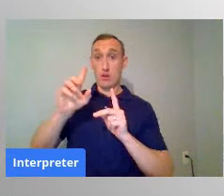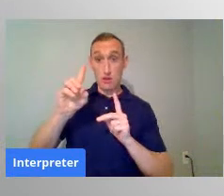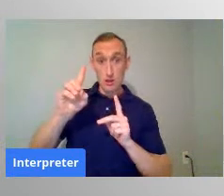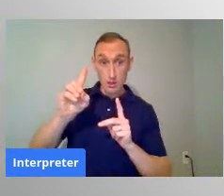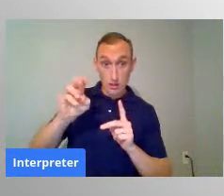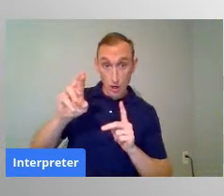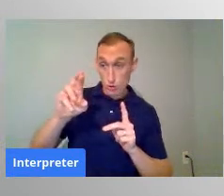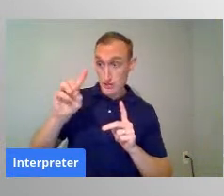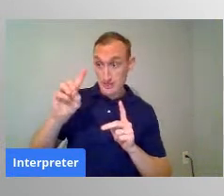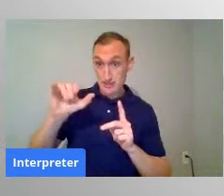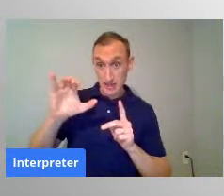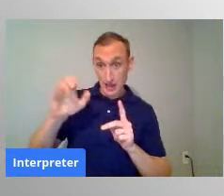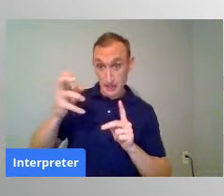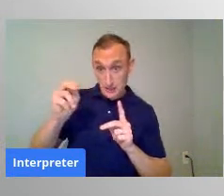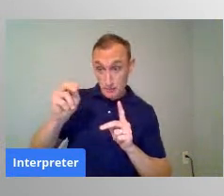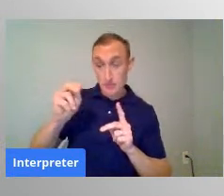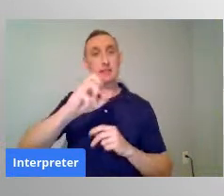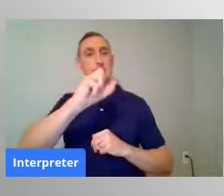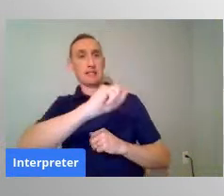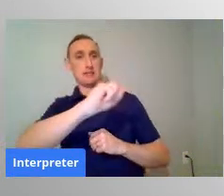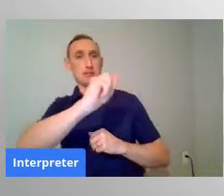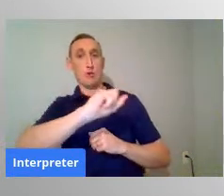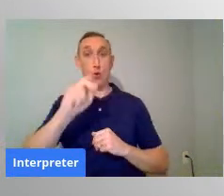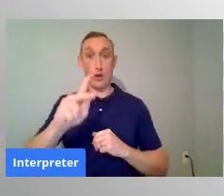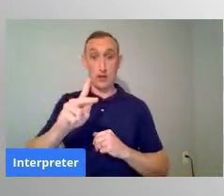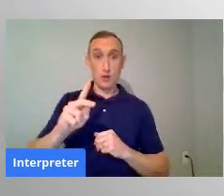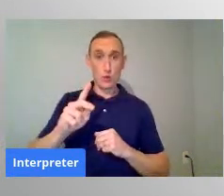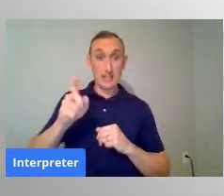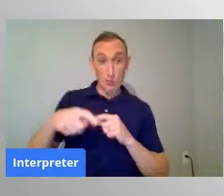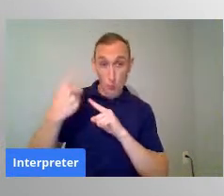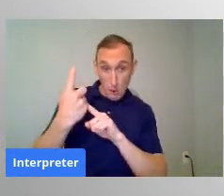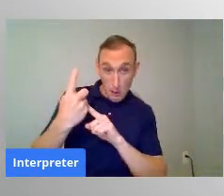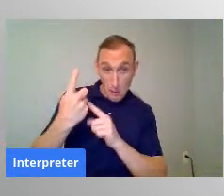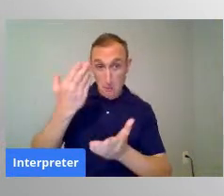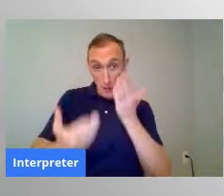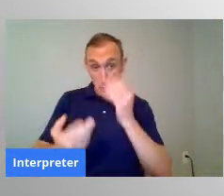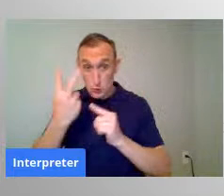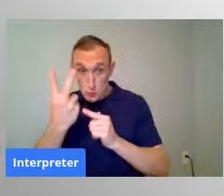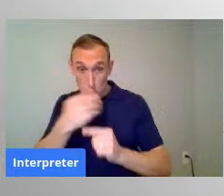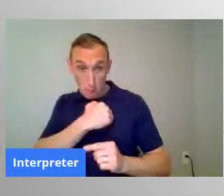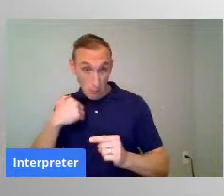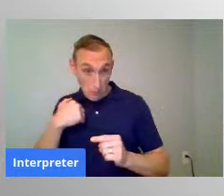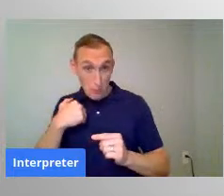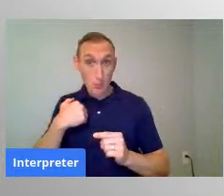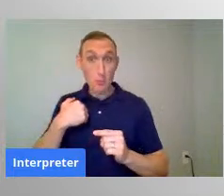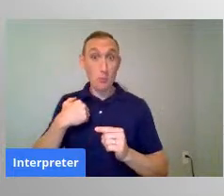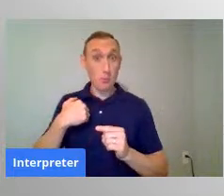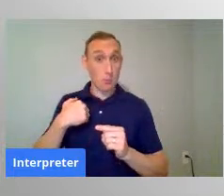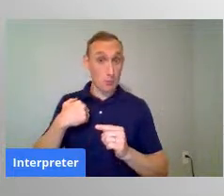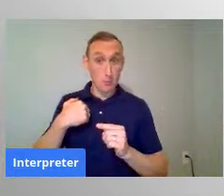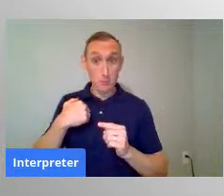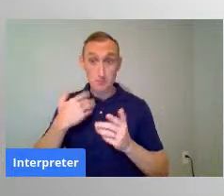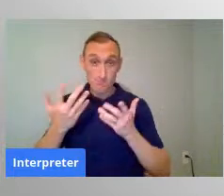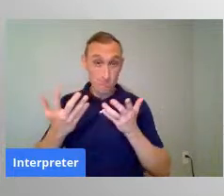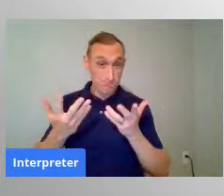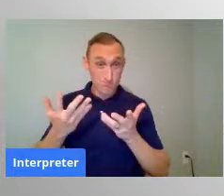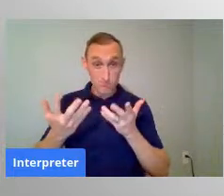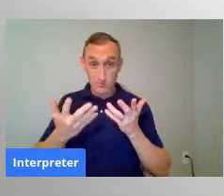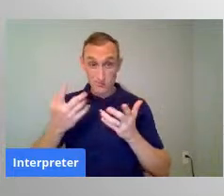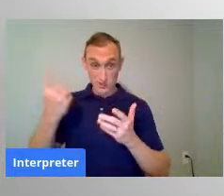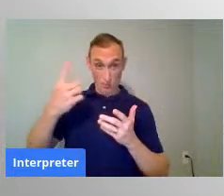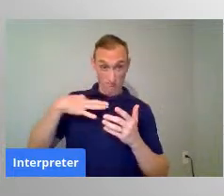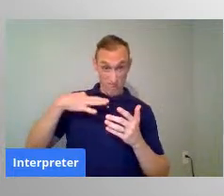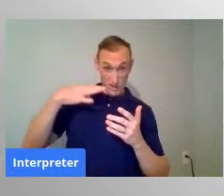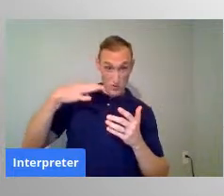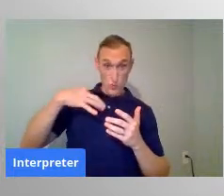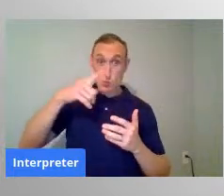Yes. Okay, so we need 1 or 2 members. Can someone